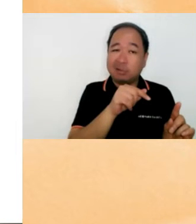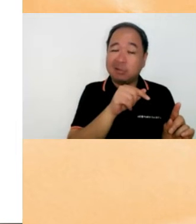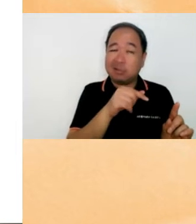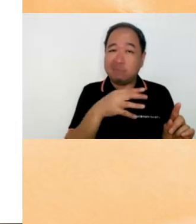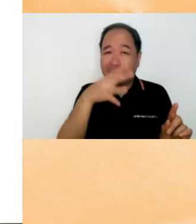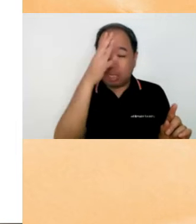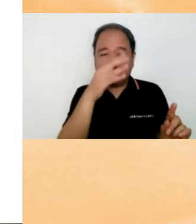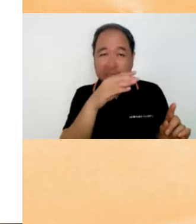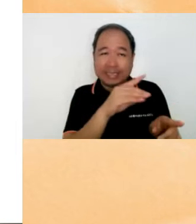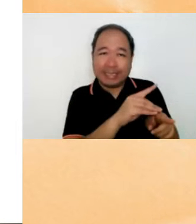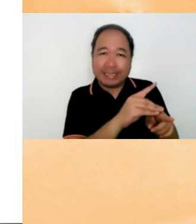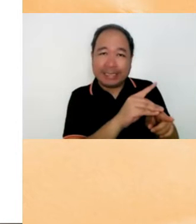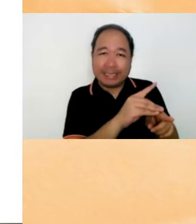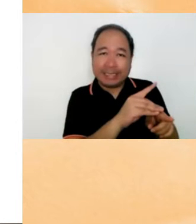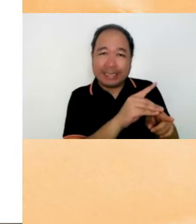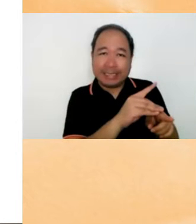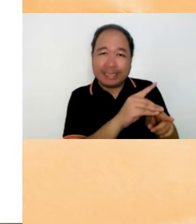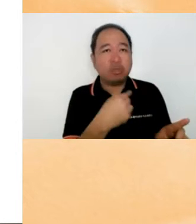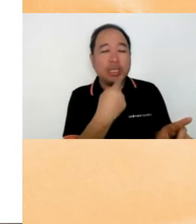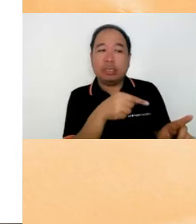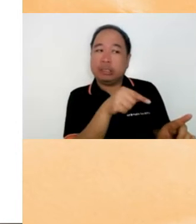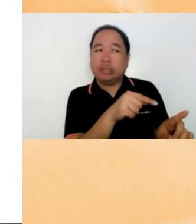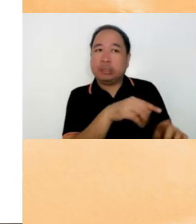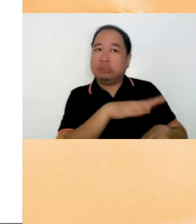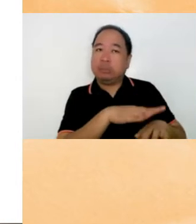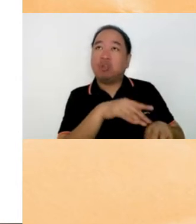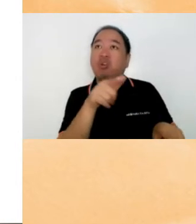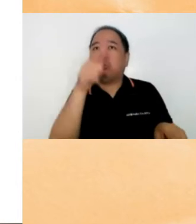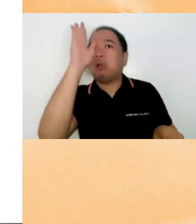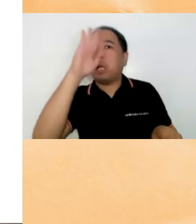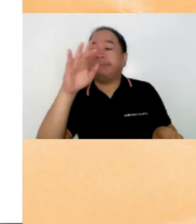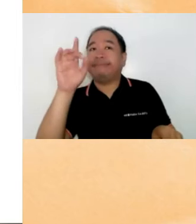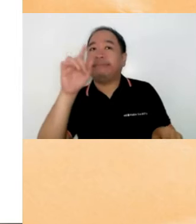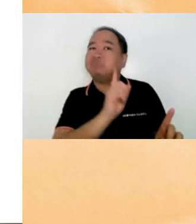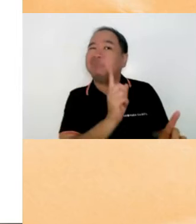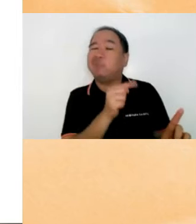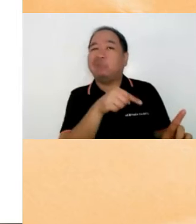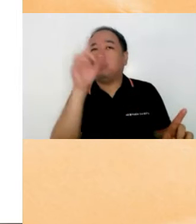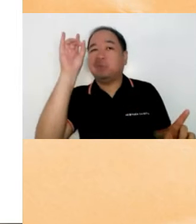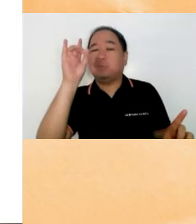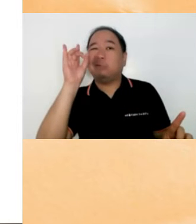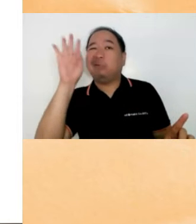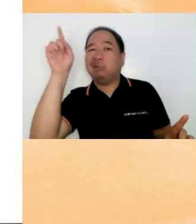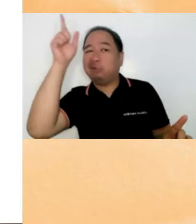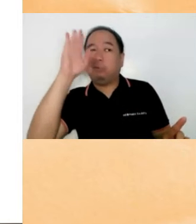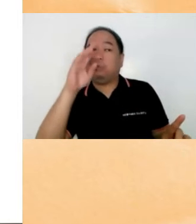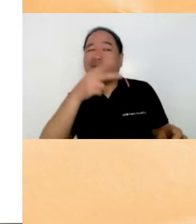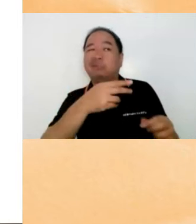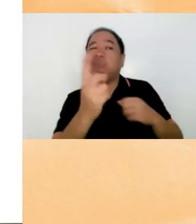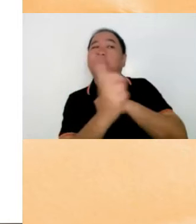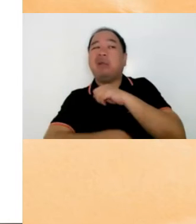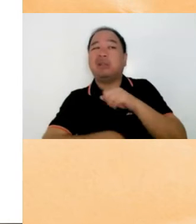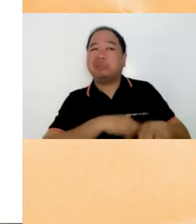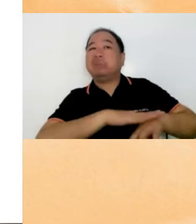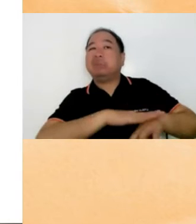telling our children, God is going to punish you, and instead of that's not right, it's not the right thing to do.